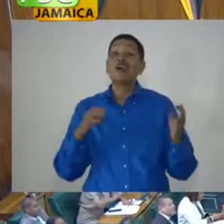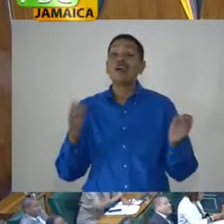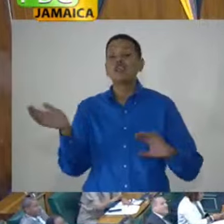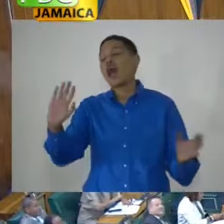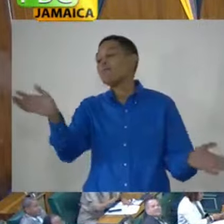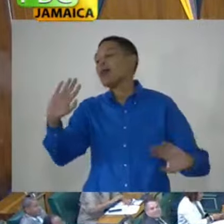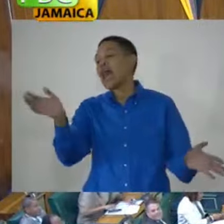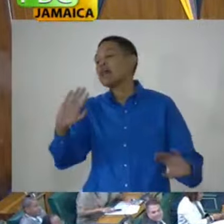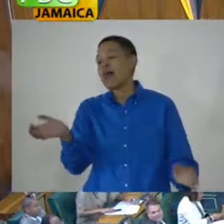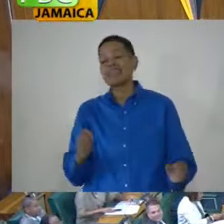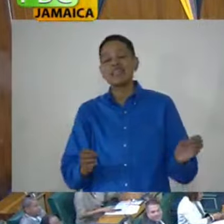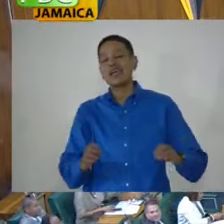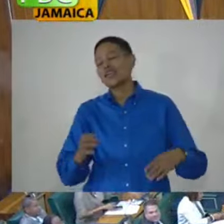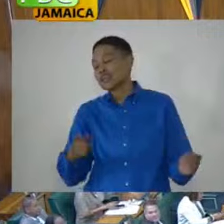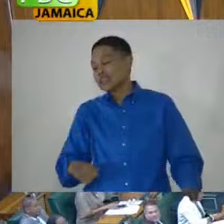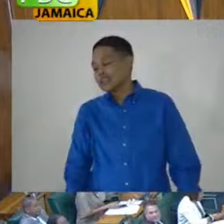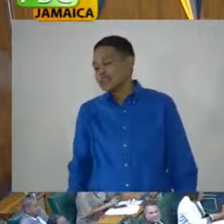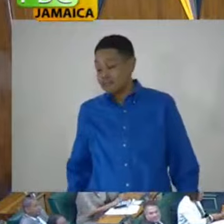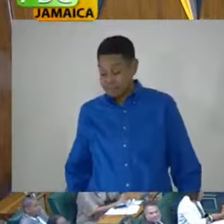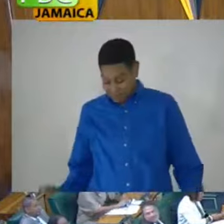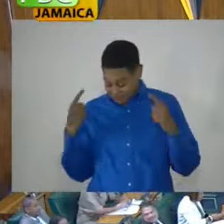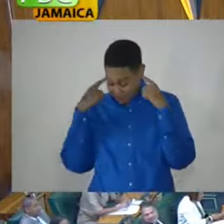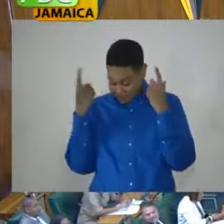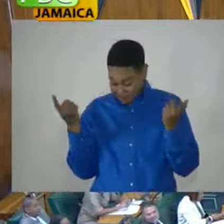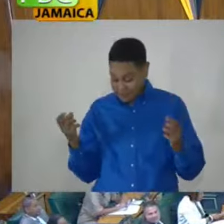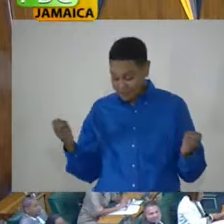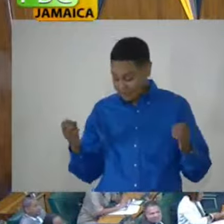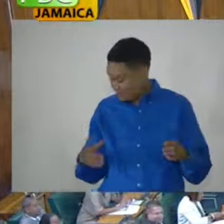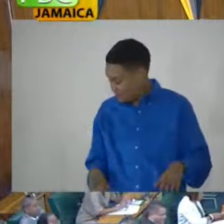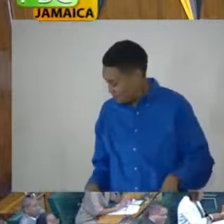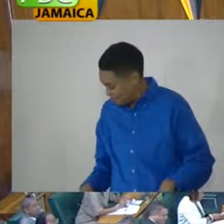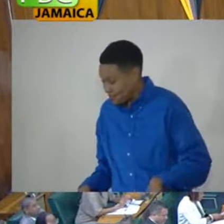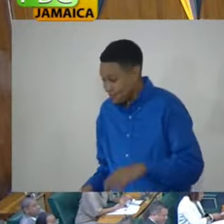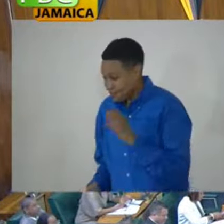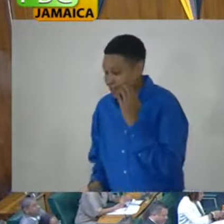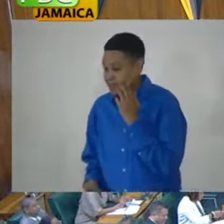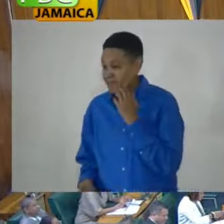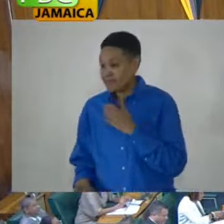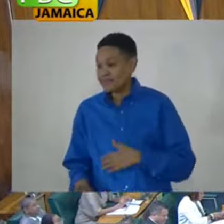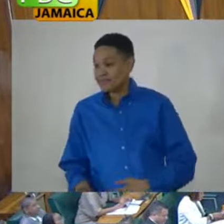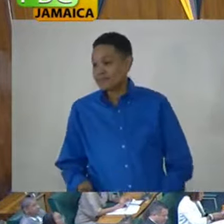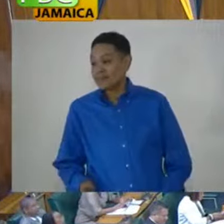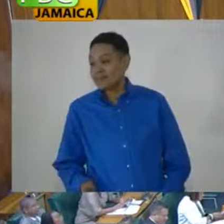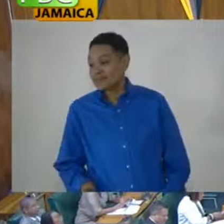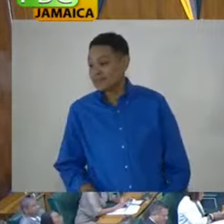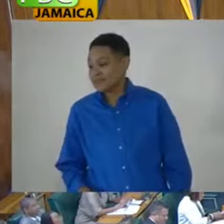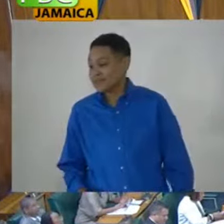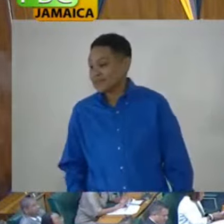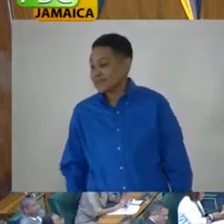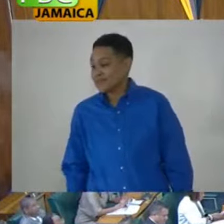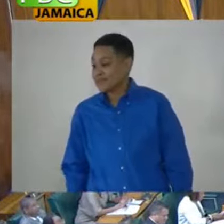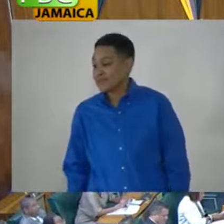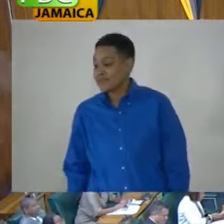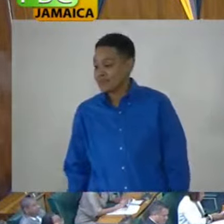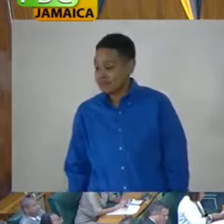You're going to make sure they go. You are going to make sure they go. Madam